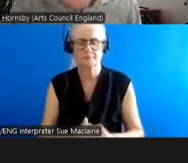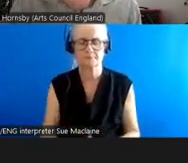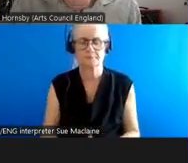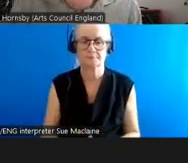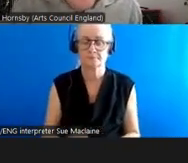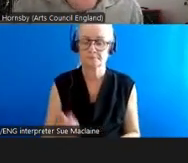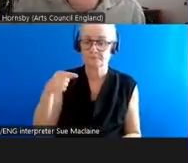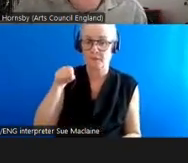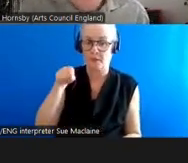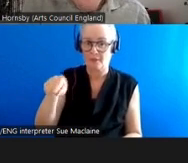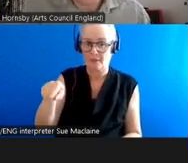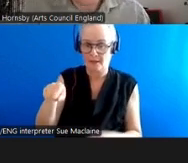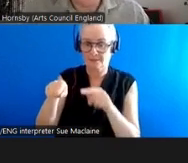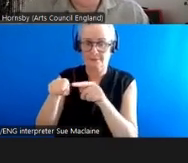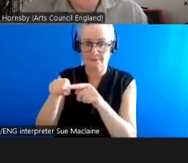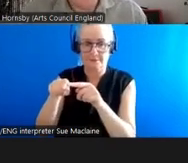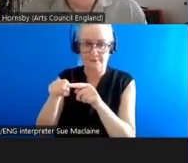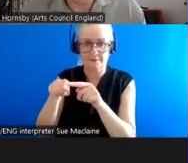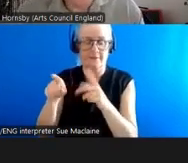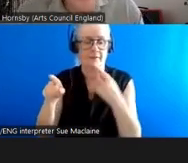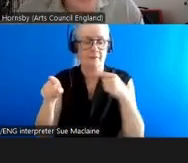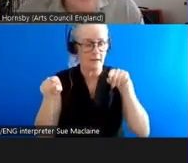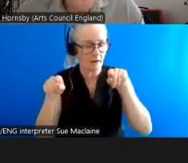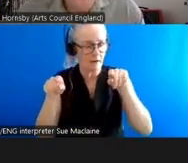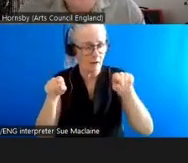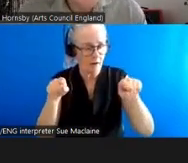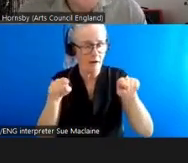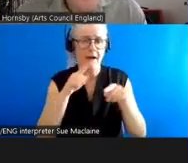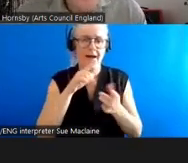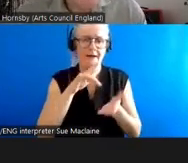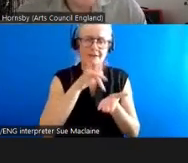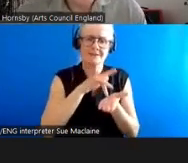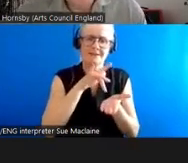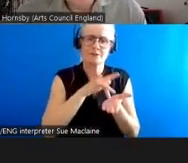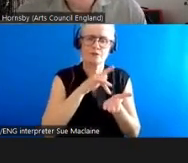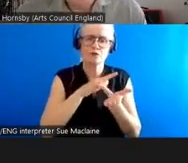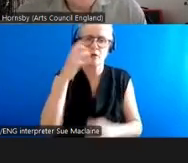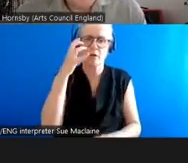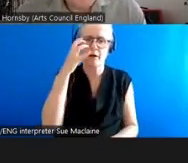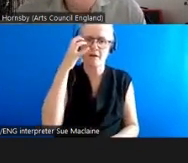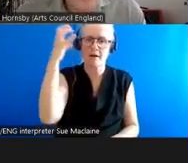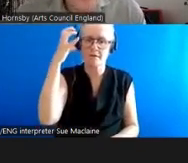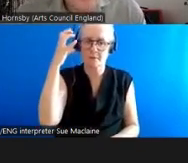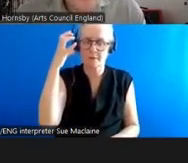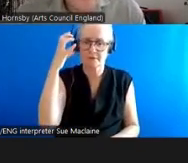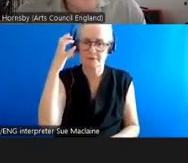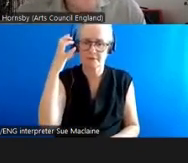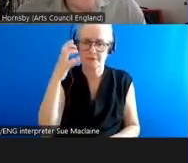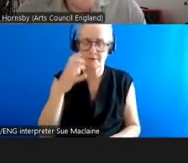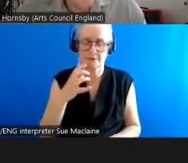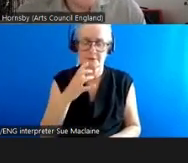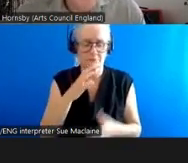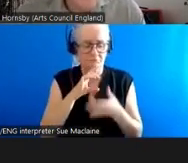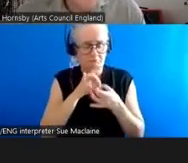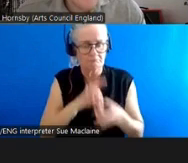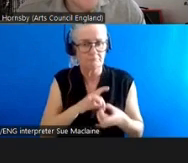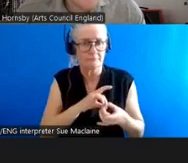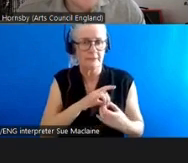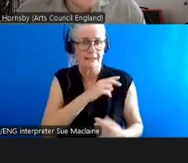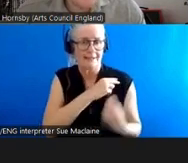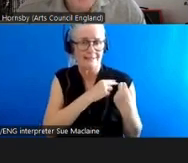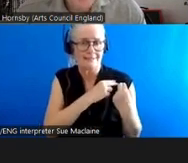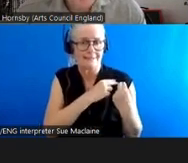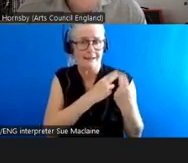is an increasingly long-term vision coming from central government, not just for devolution itself, but also how that